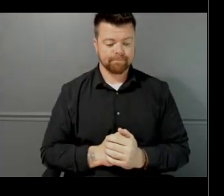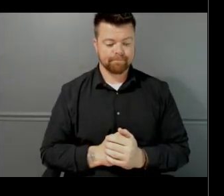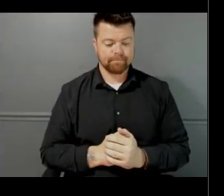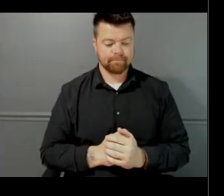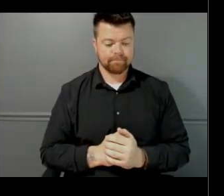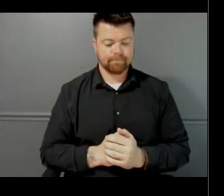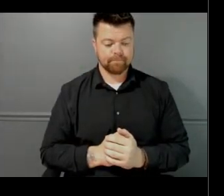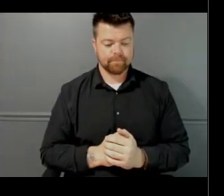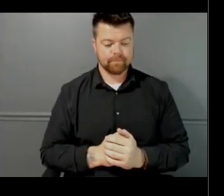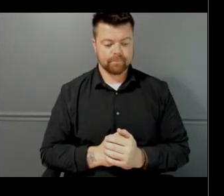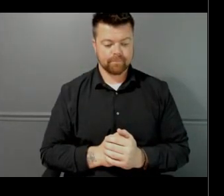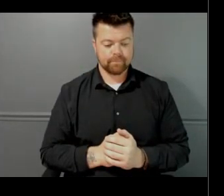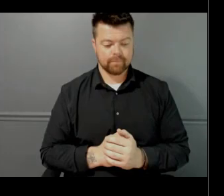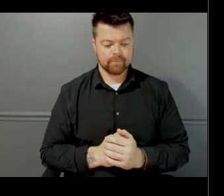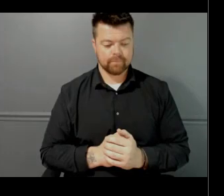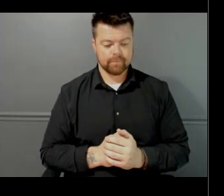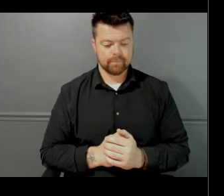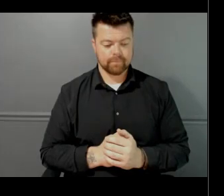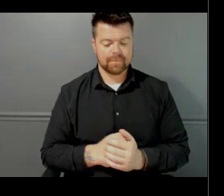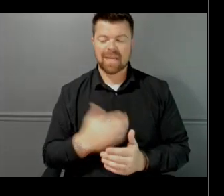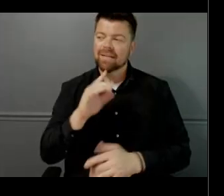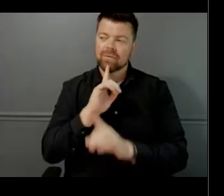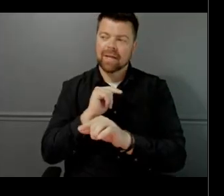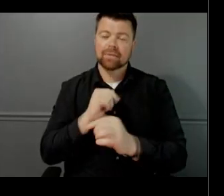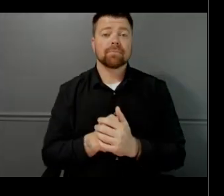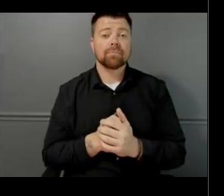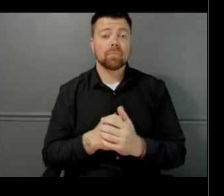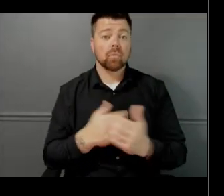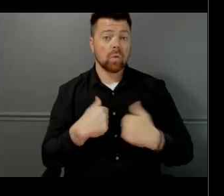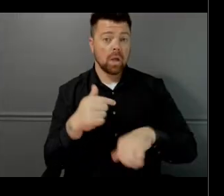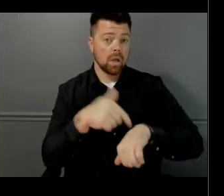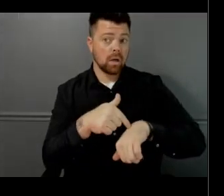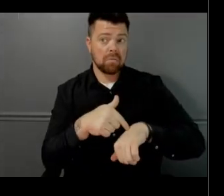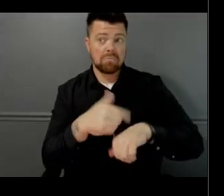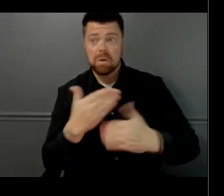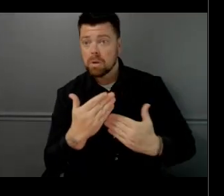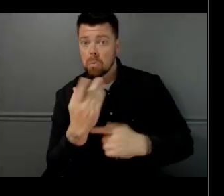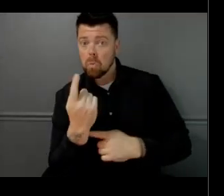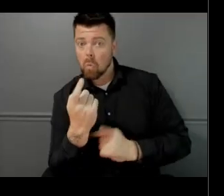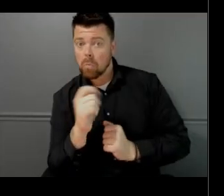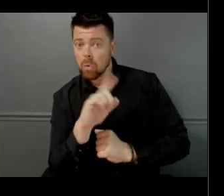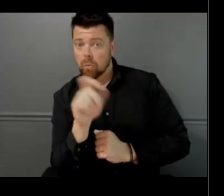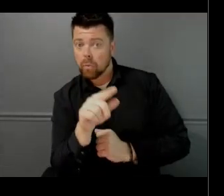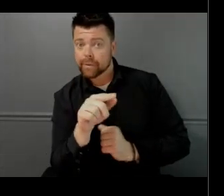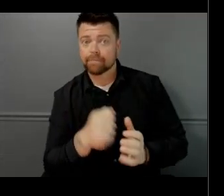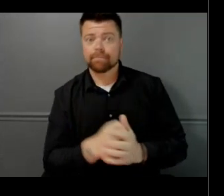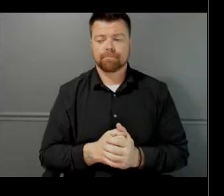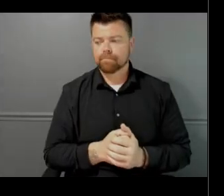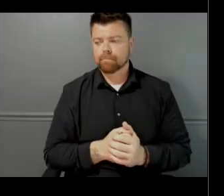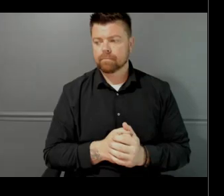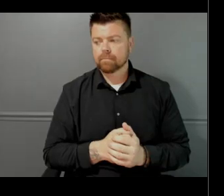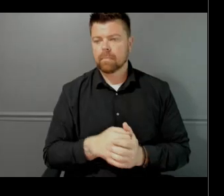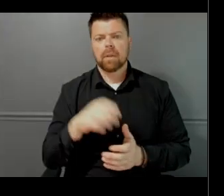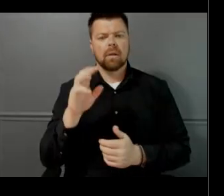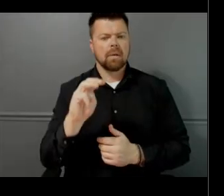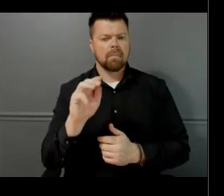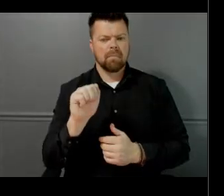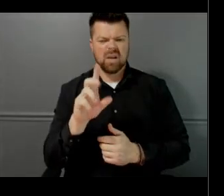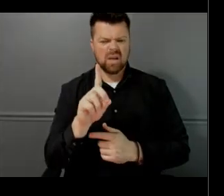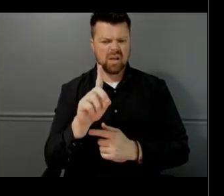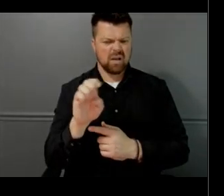Thank you again for that answer. I think we have time for maybe one more question. Madi would like